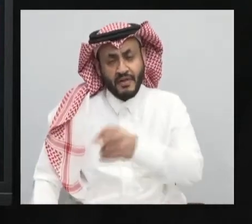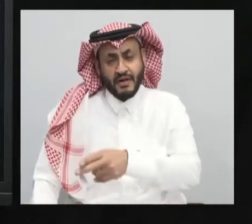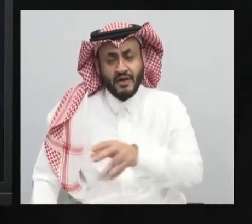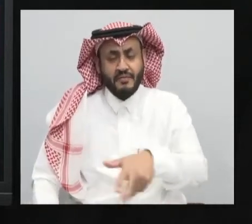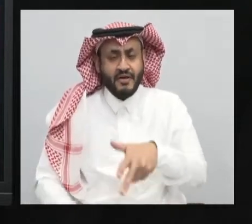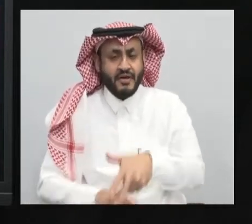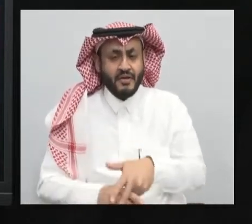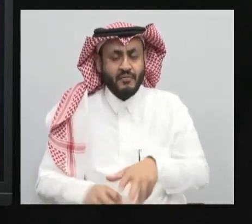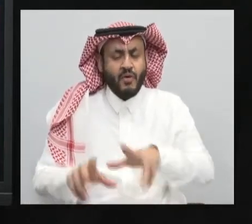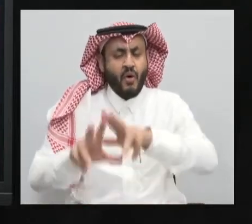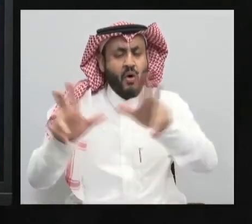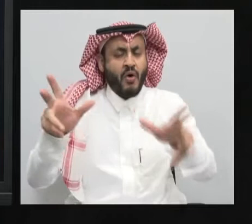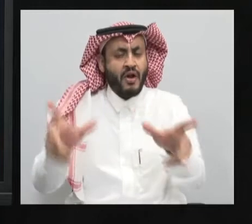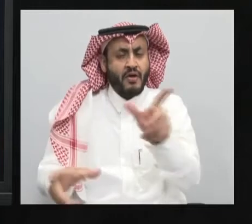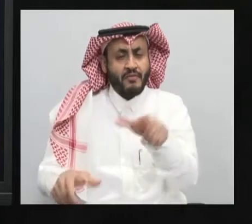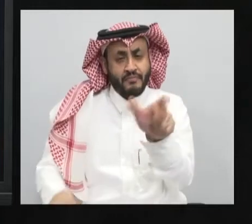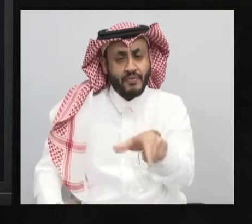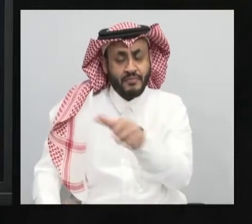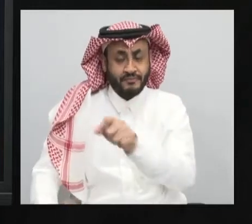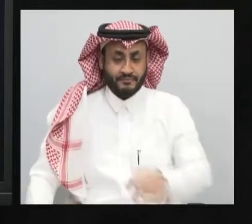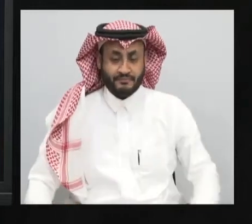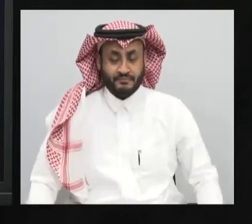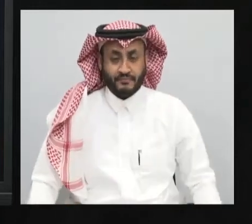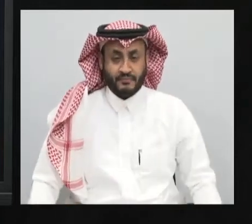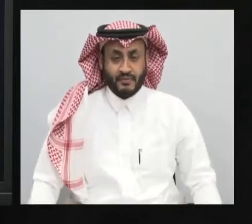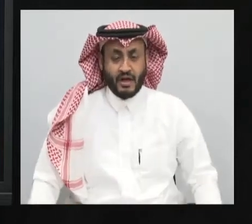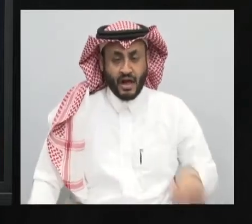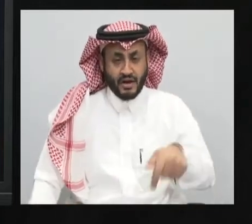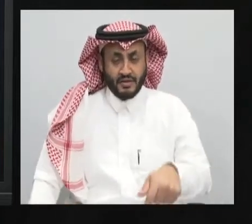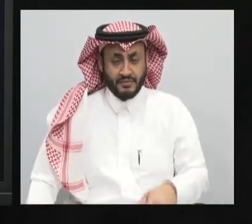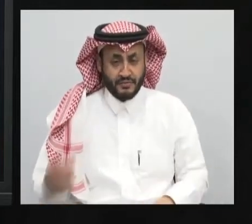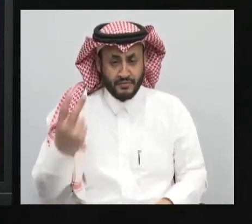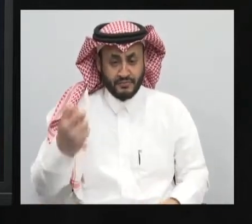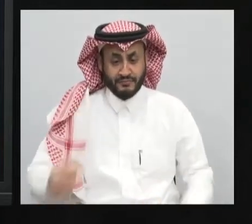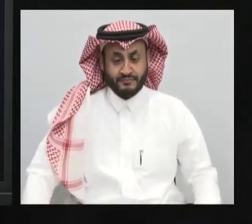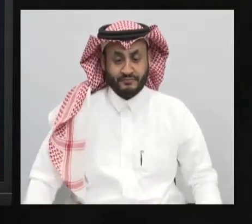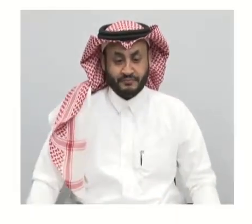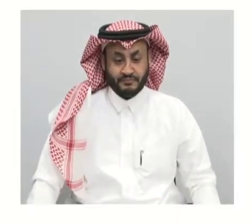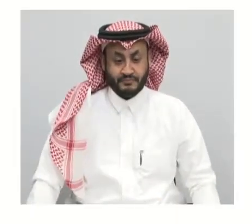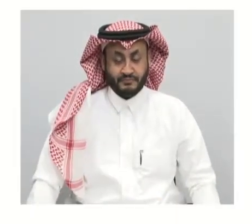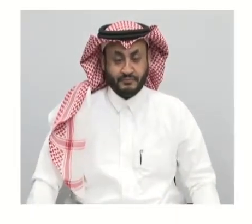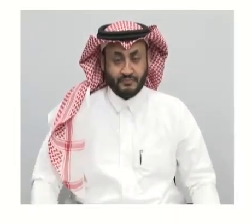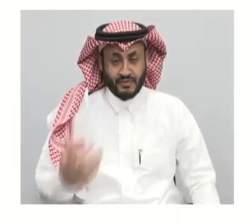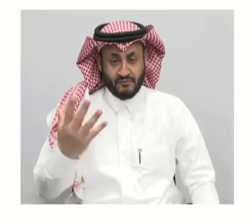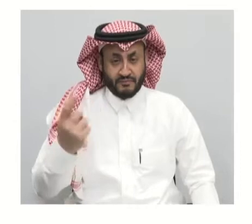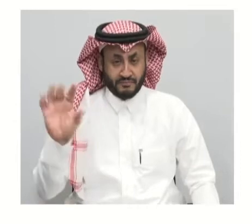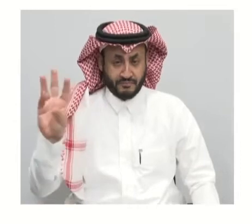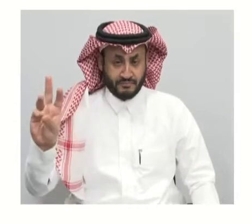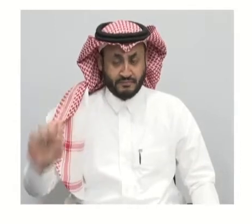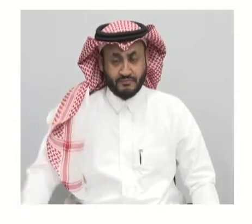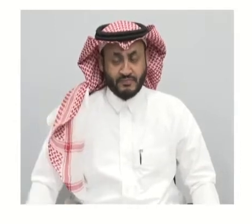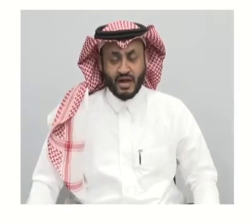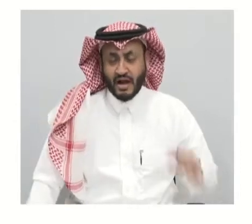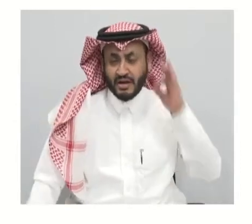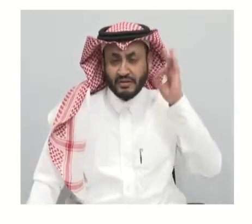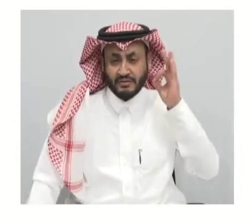unit all kinds of people. Inshallah today we will cover two lessons. Lesson 5 and 6 we will cover the